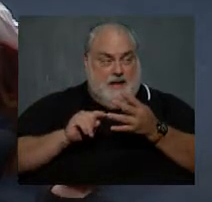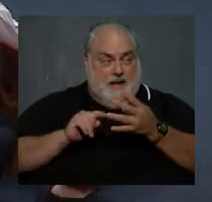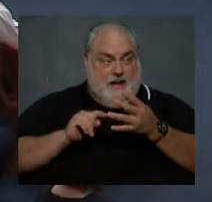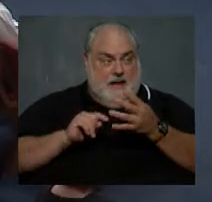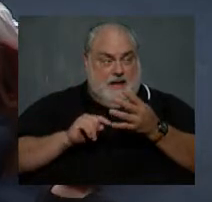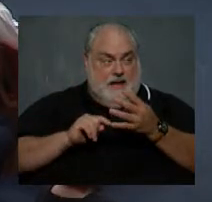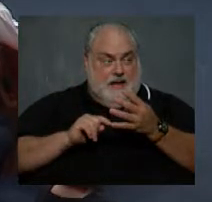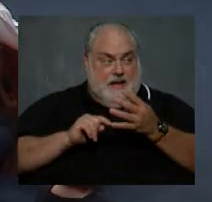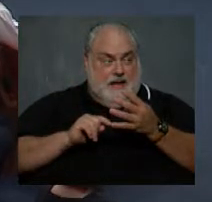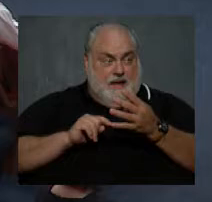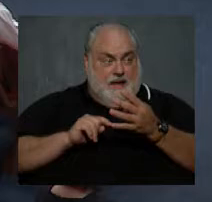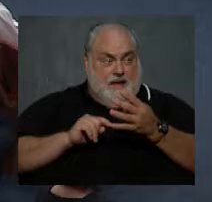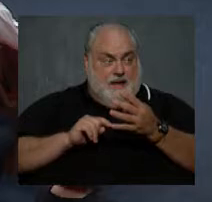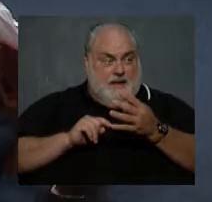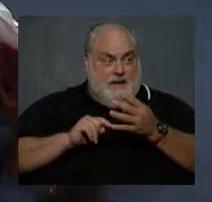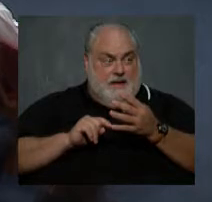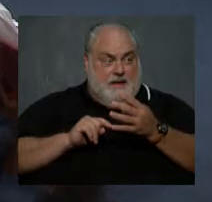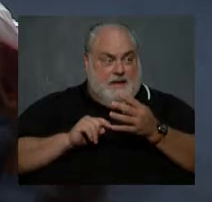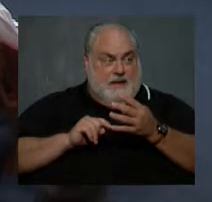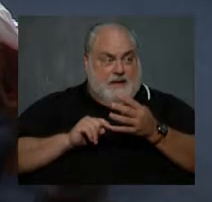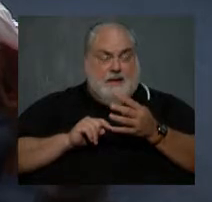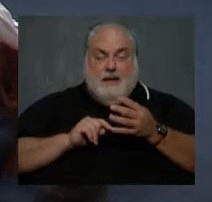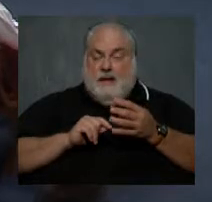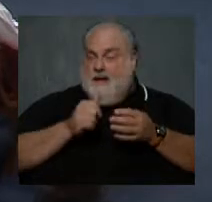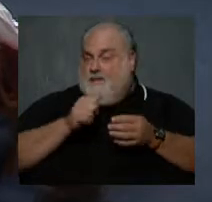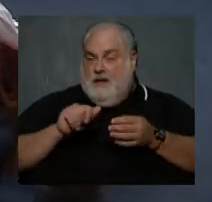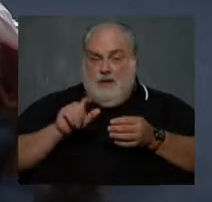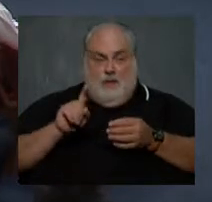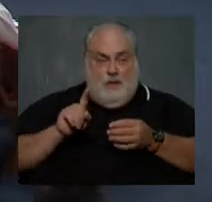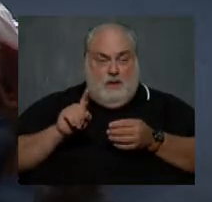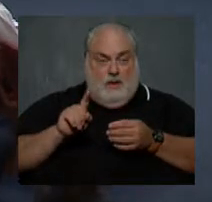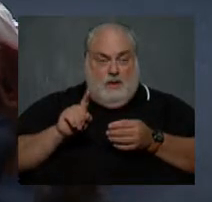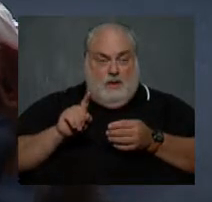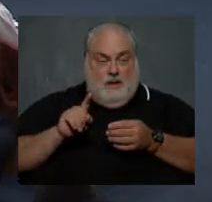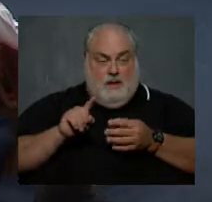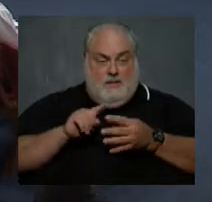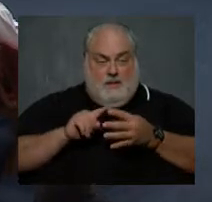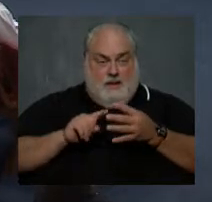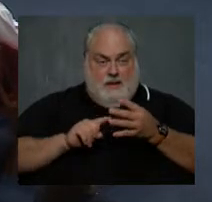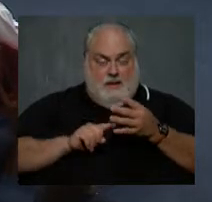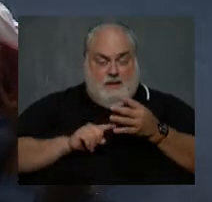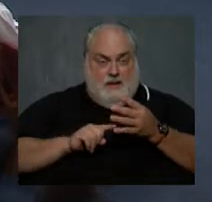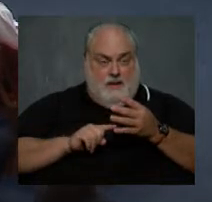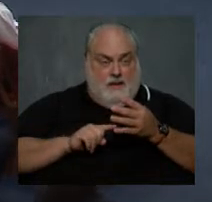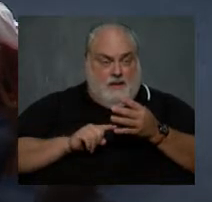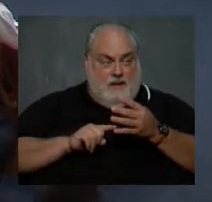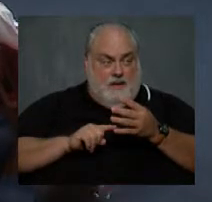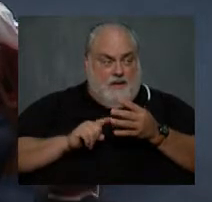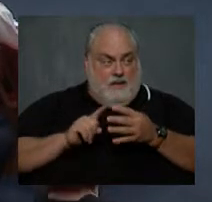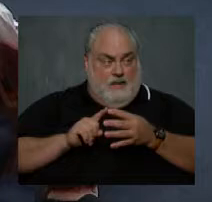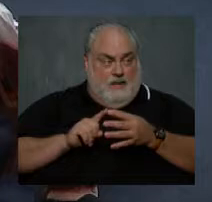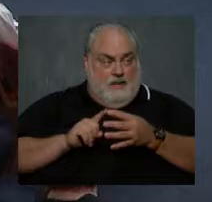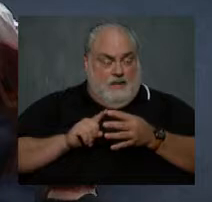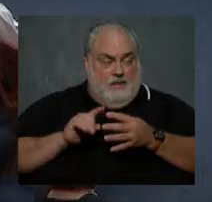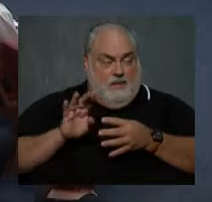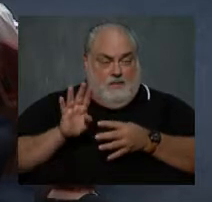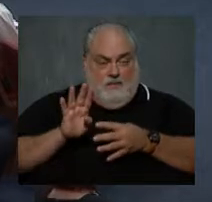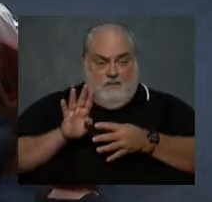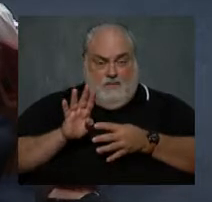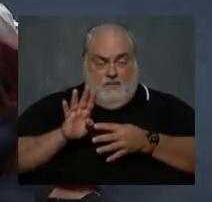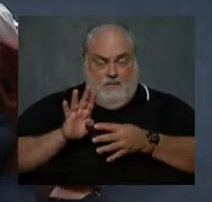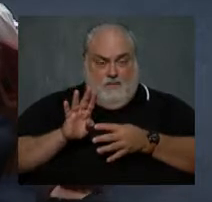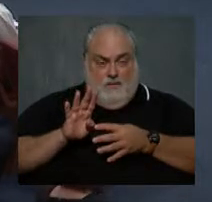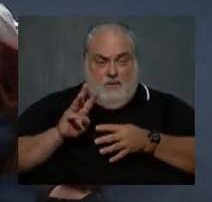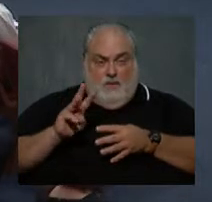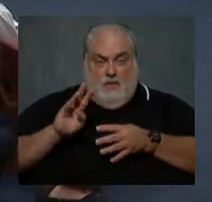applicants wants to take a deferral, come up and say. That'd be a lot easier. So for applicant for